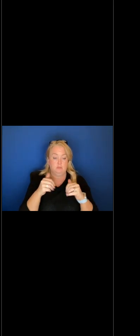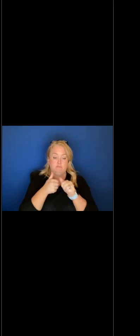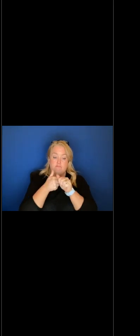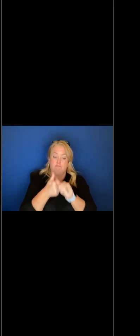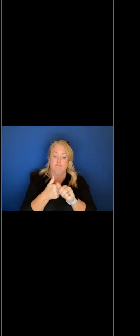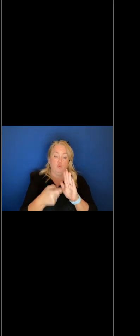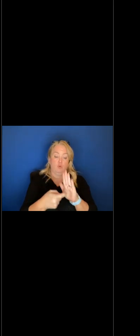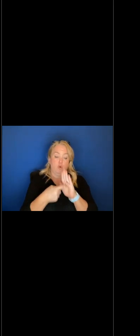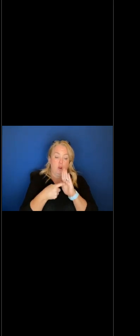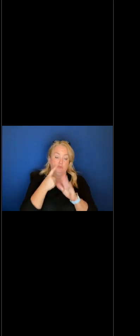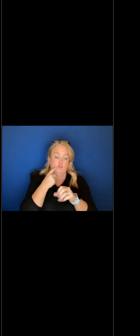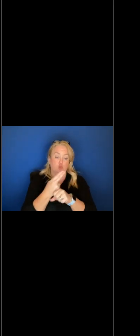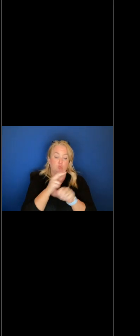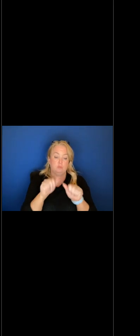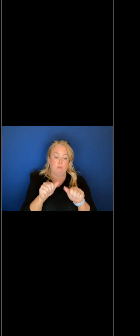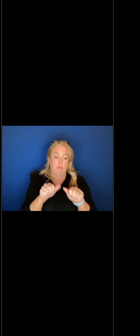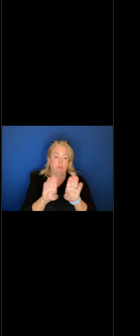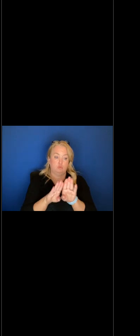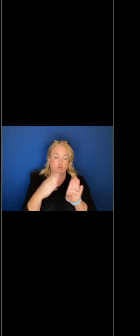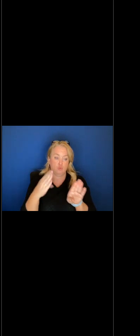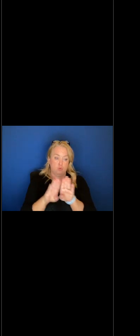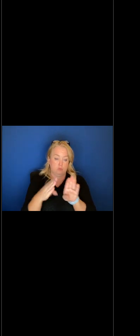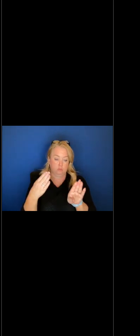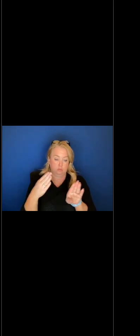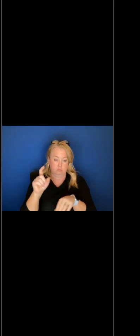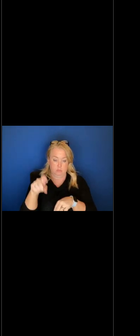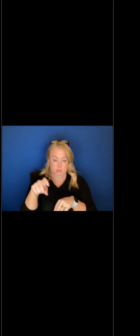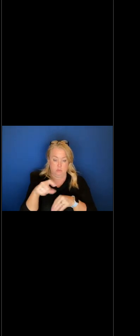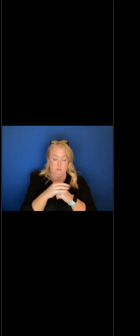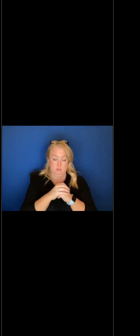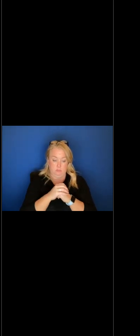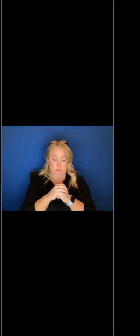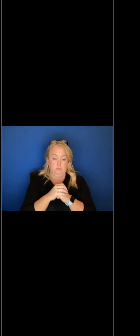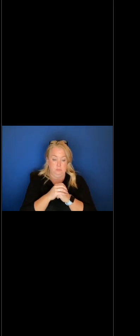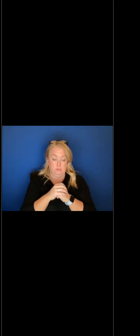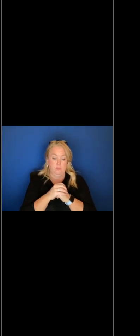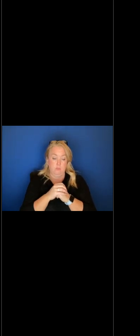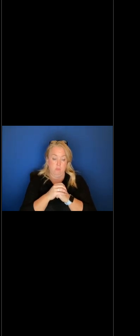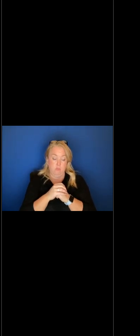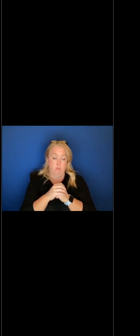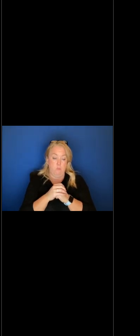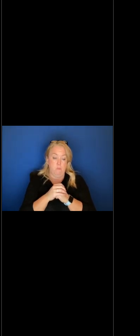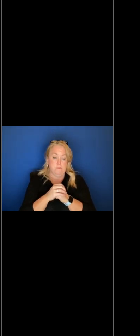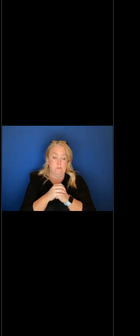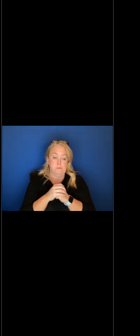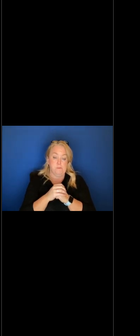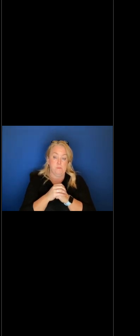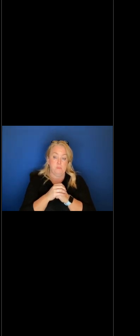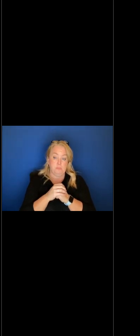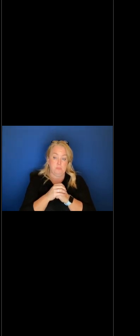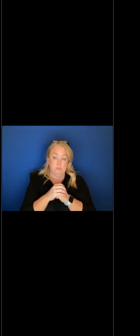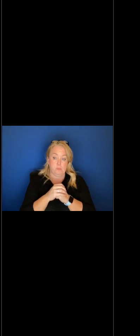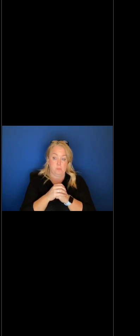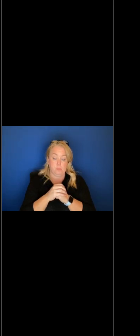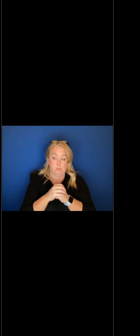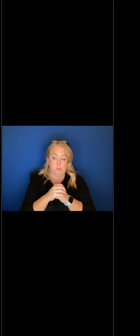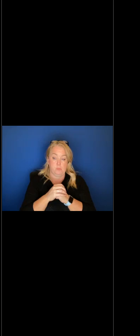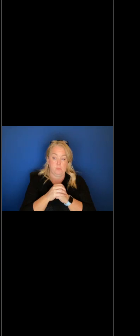door connecting the garage and dwelling unit must still meet the